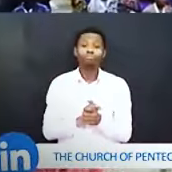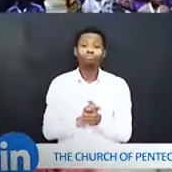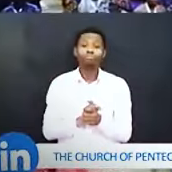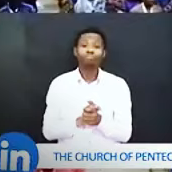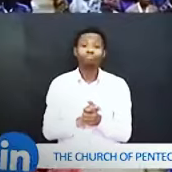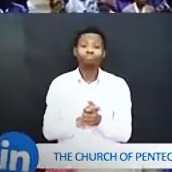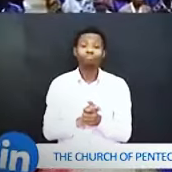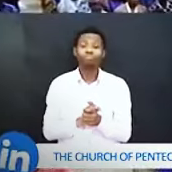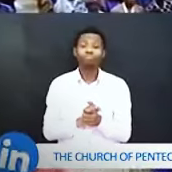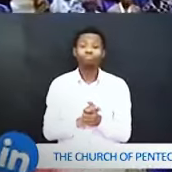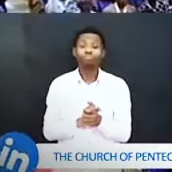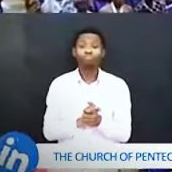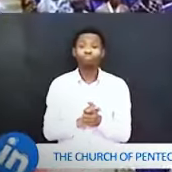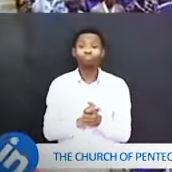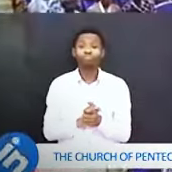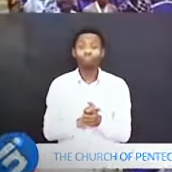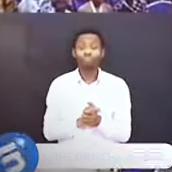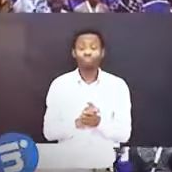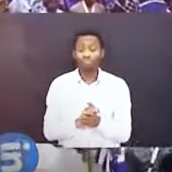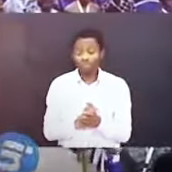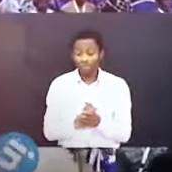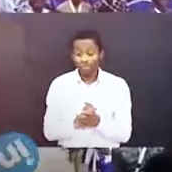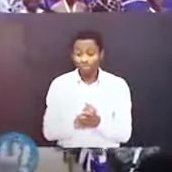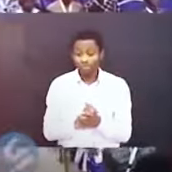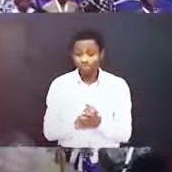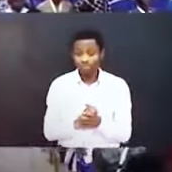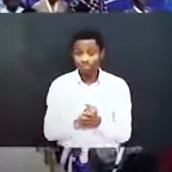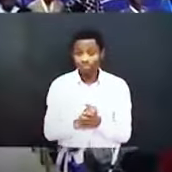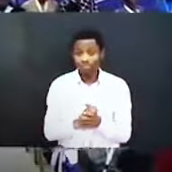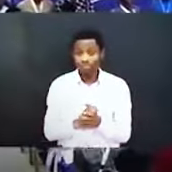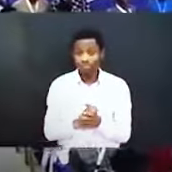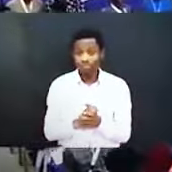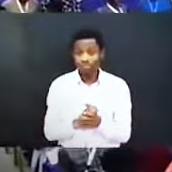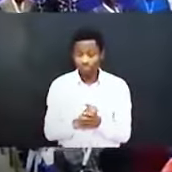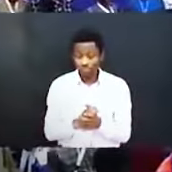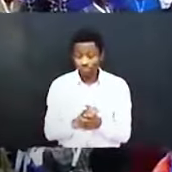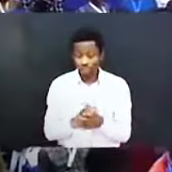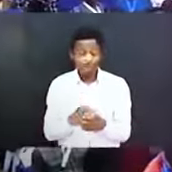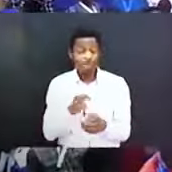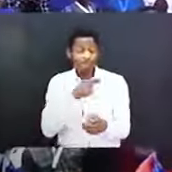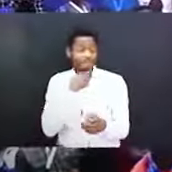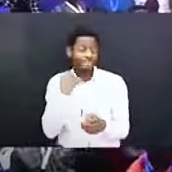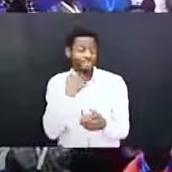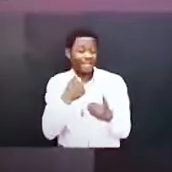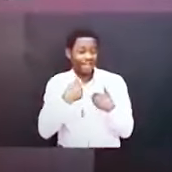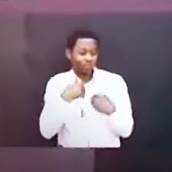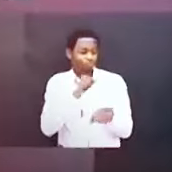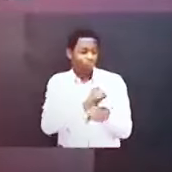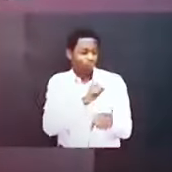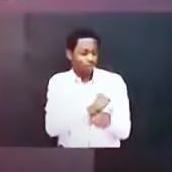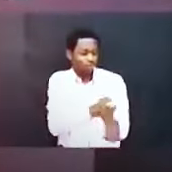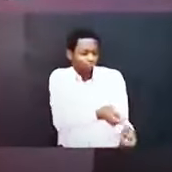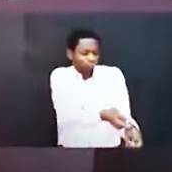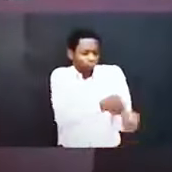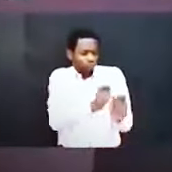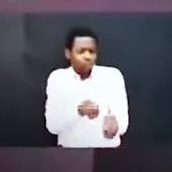The assignment that we have to snatch souls from hell is the greatest assignment. This